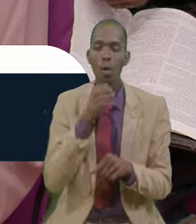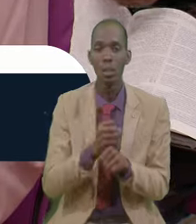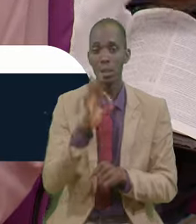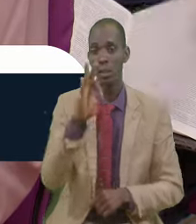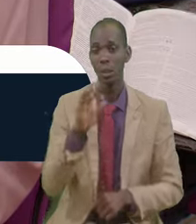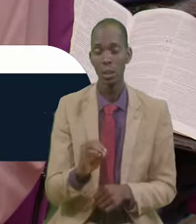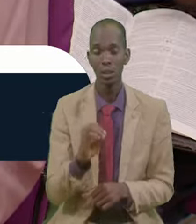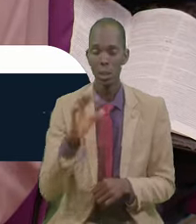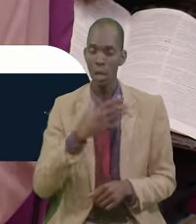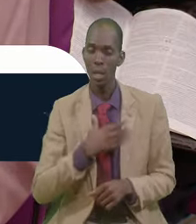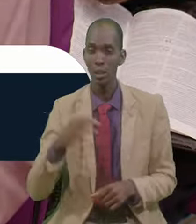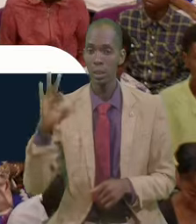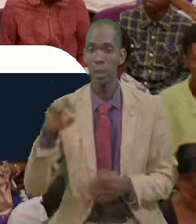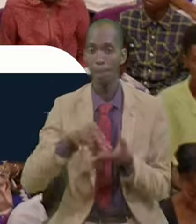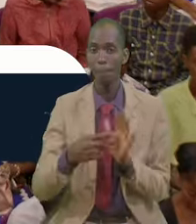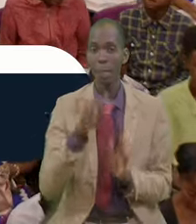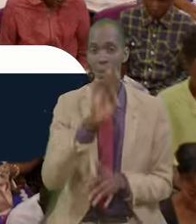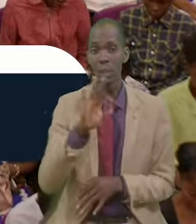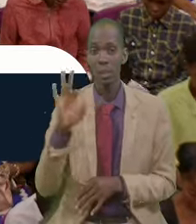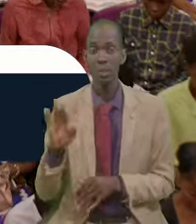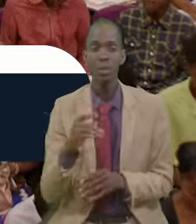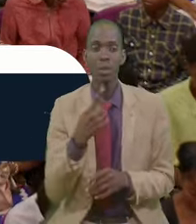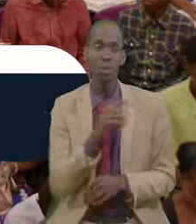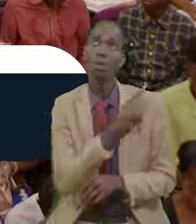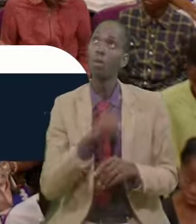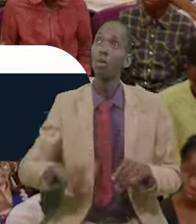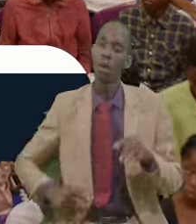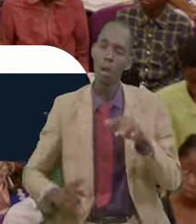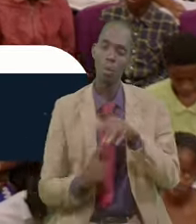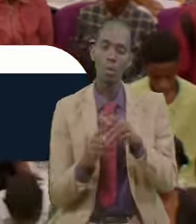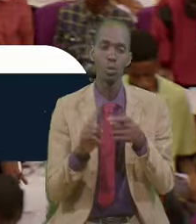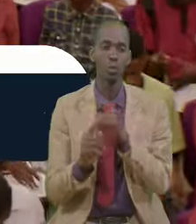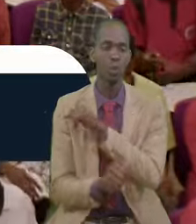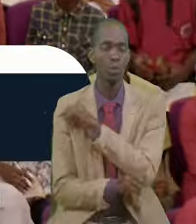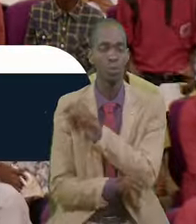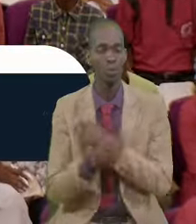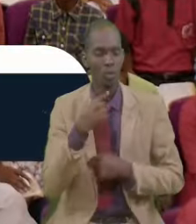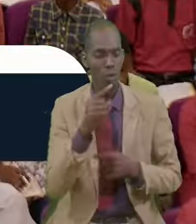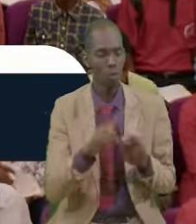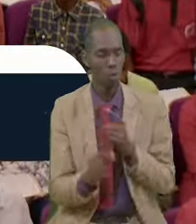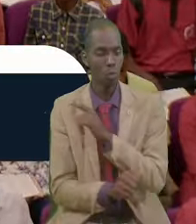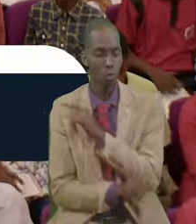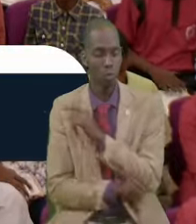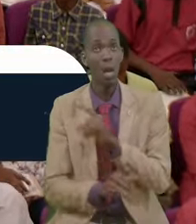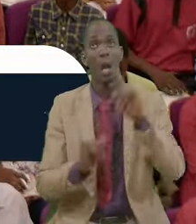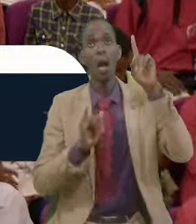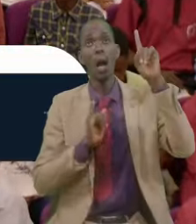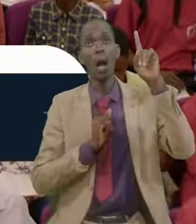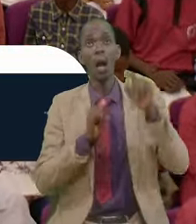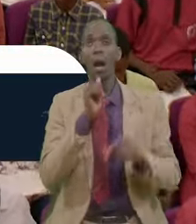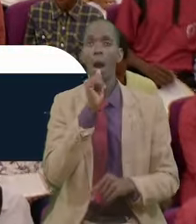old and 9, the Lord appeared unto him and said unto him, I am